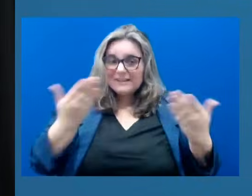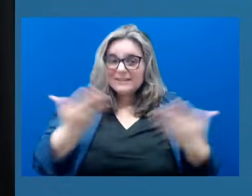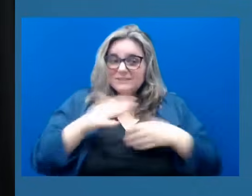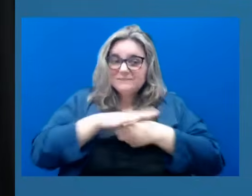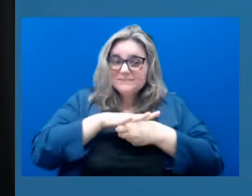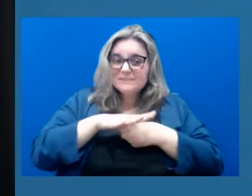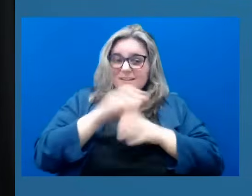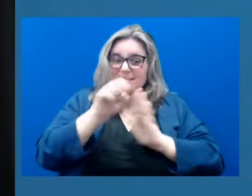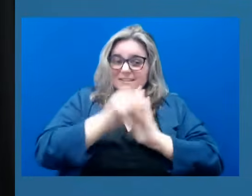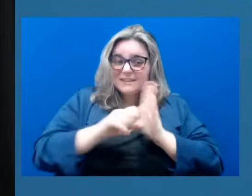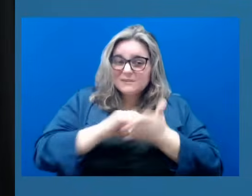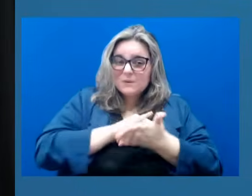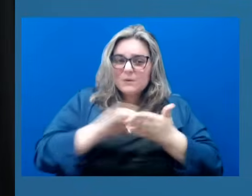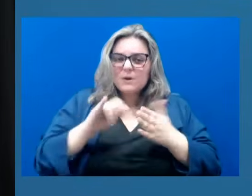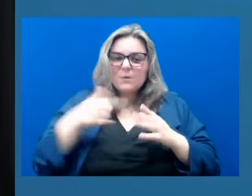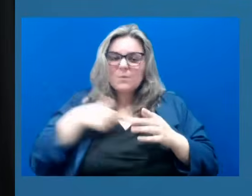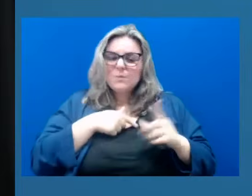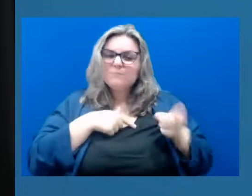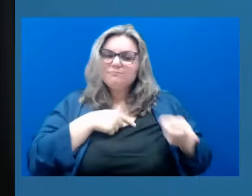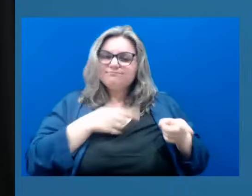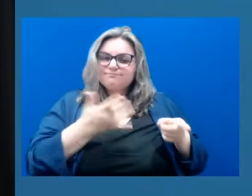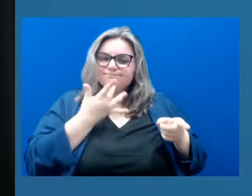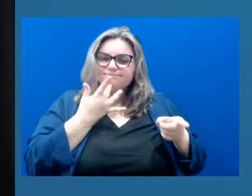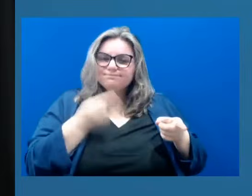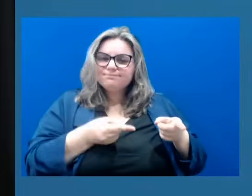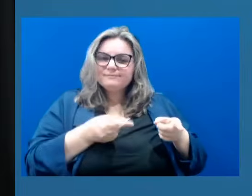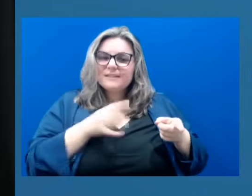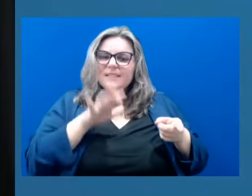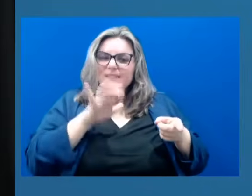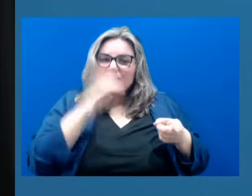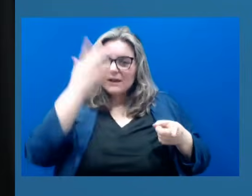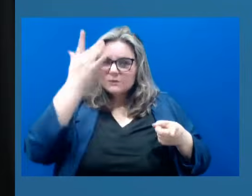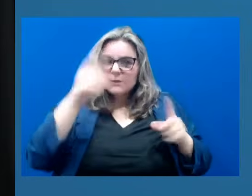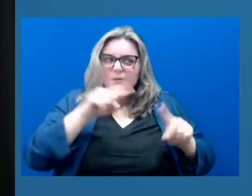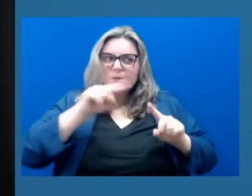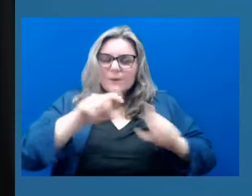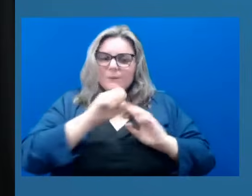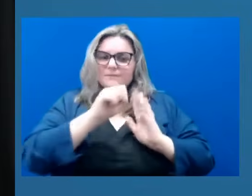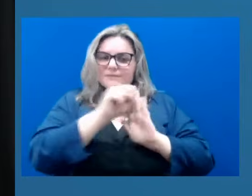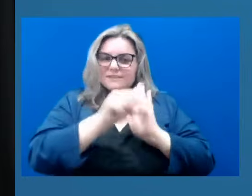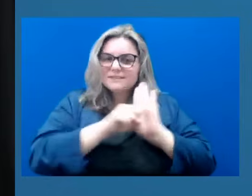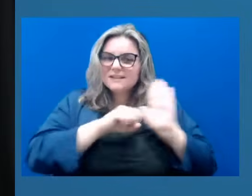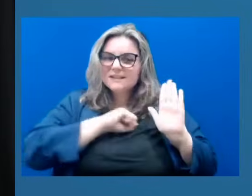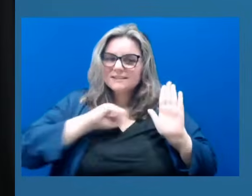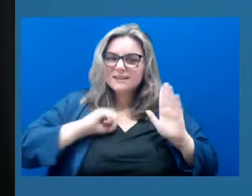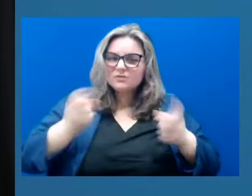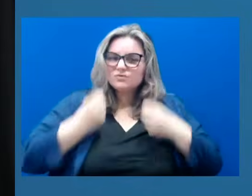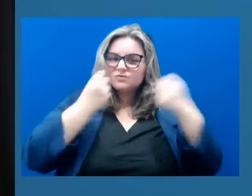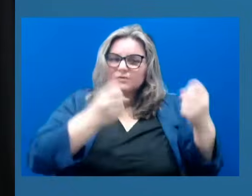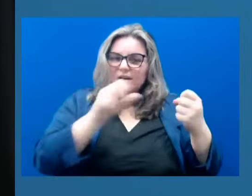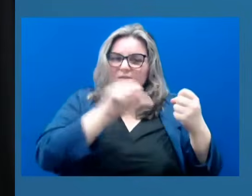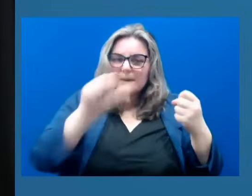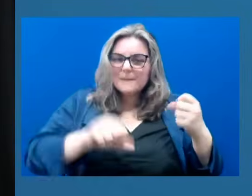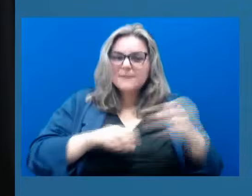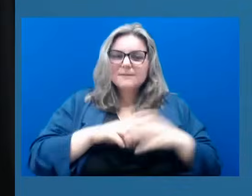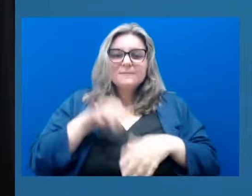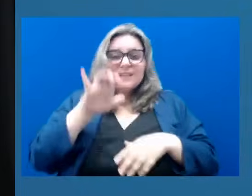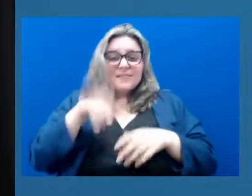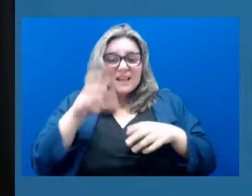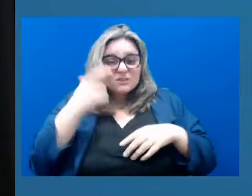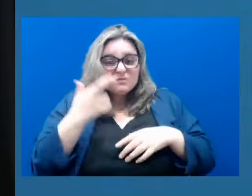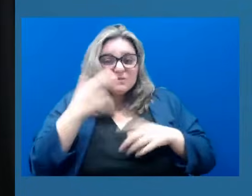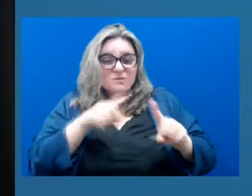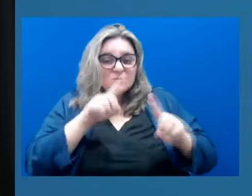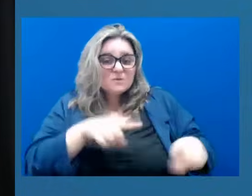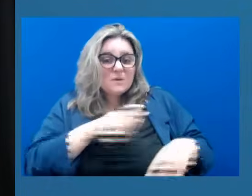see. This is why you go to the state senate and drive to Albany. This is why you come to council meetings and see people come and talk to you, or